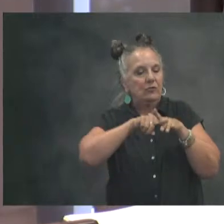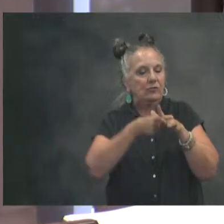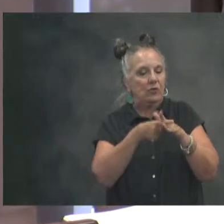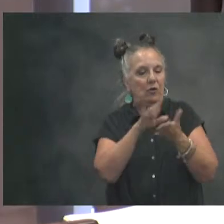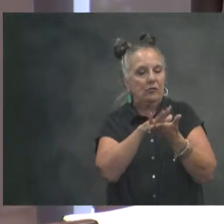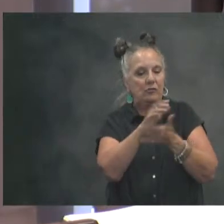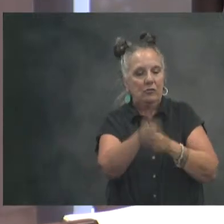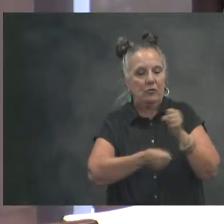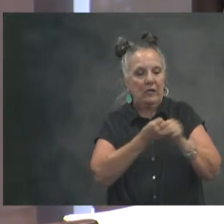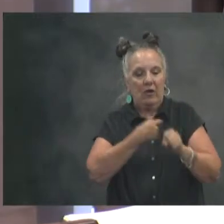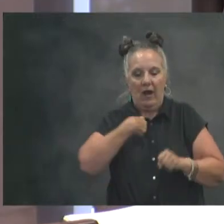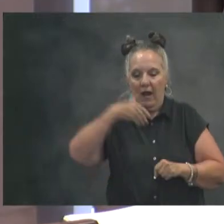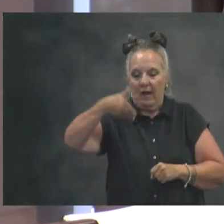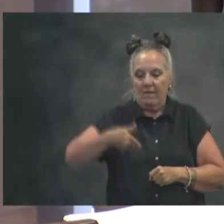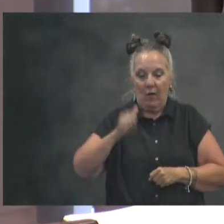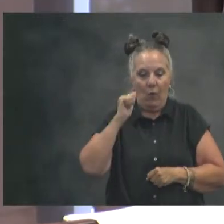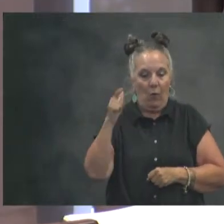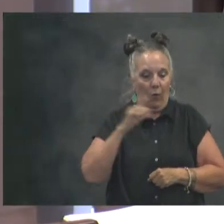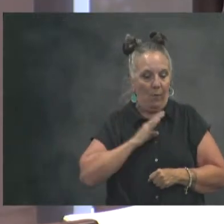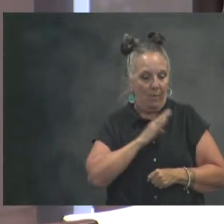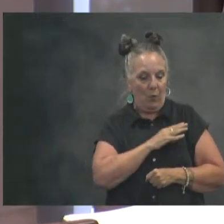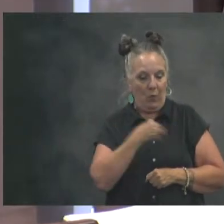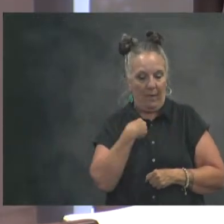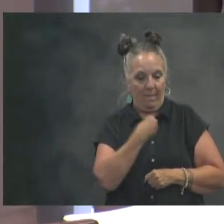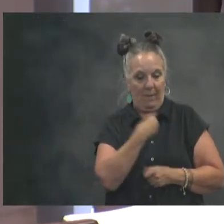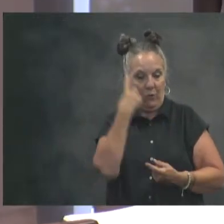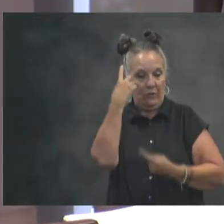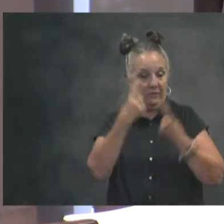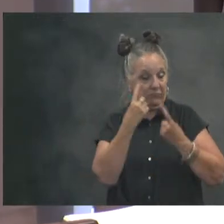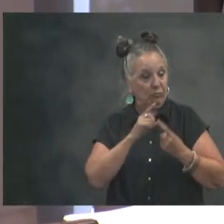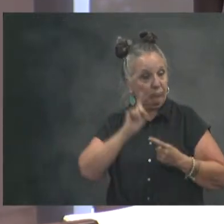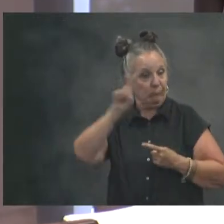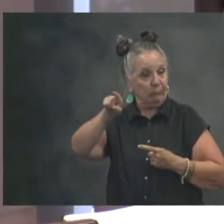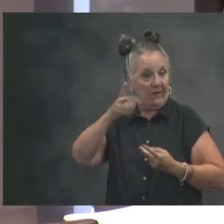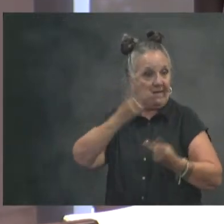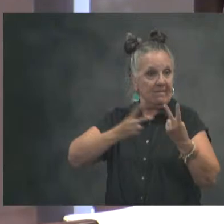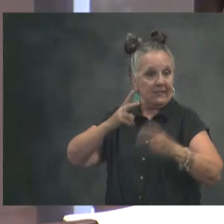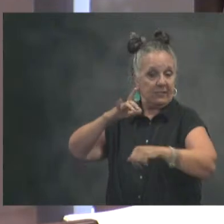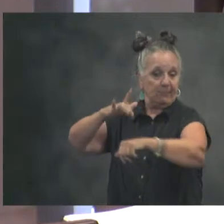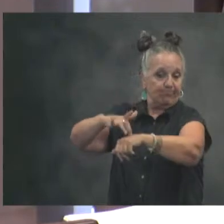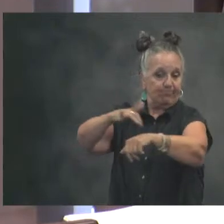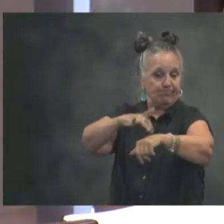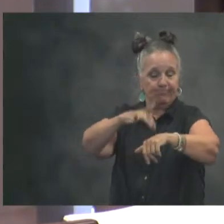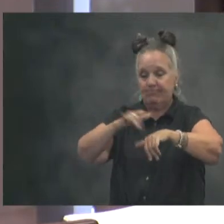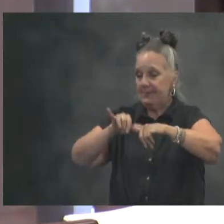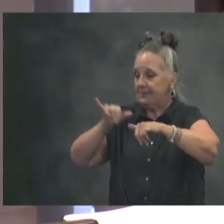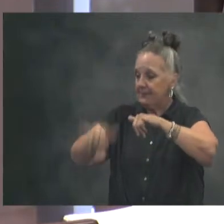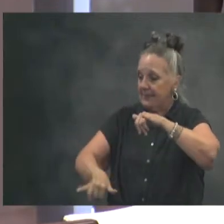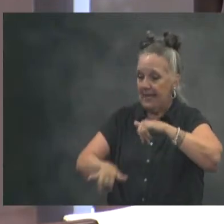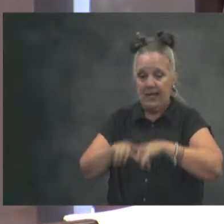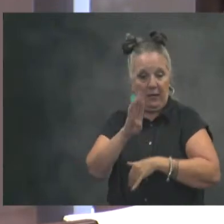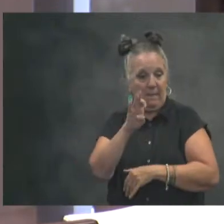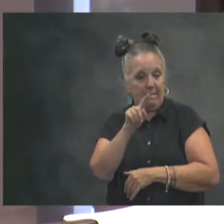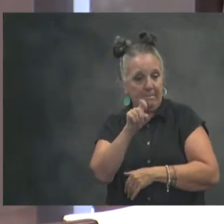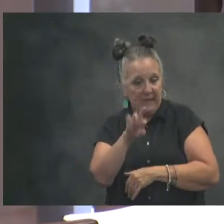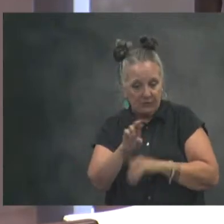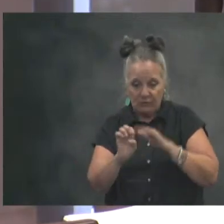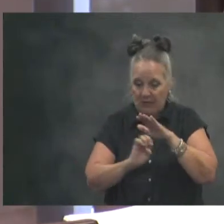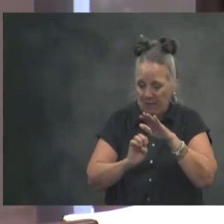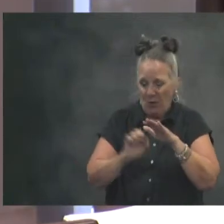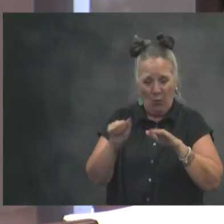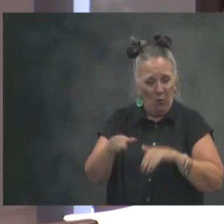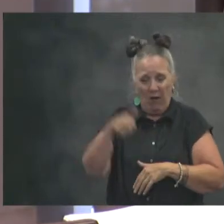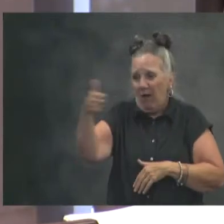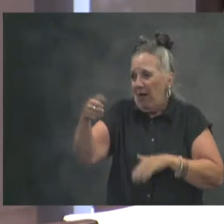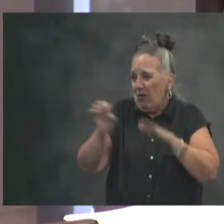invite all of our board members to consider a visit and spending some time at Bester Elementary School, or any